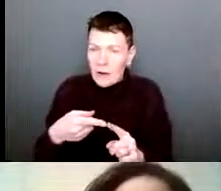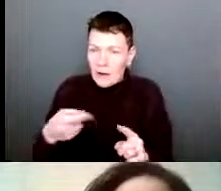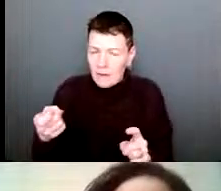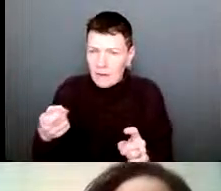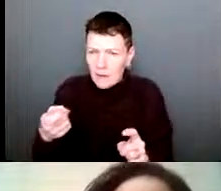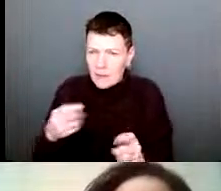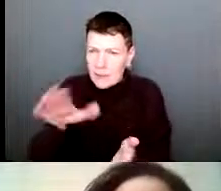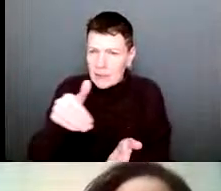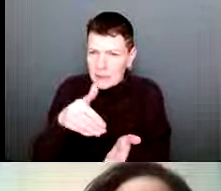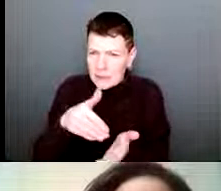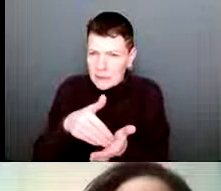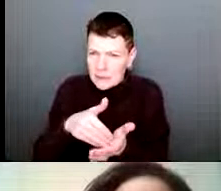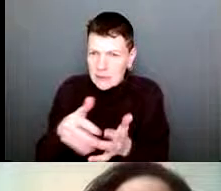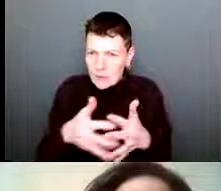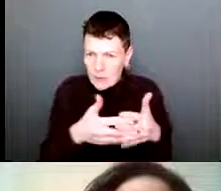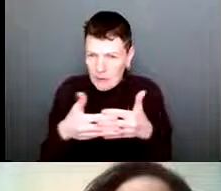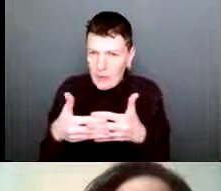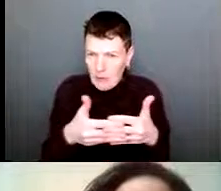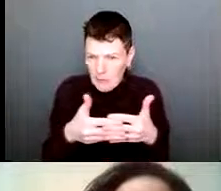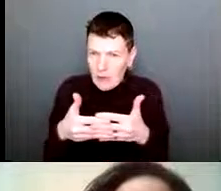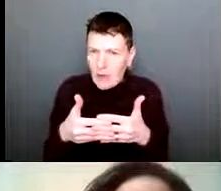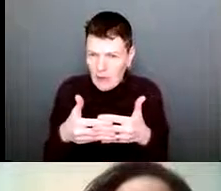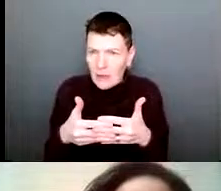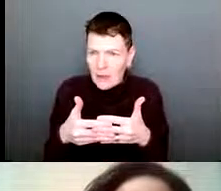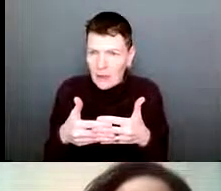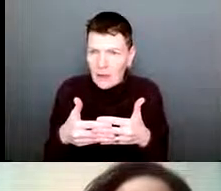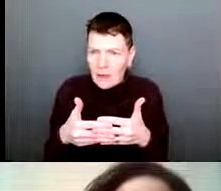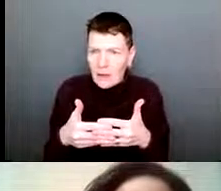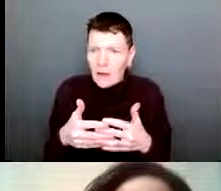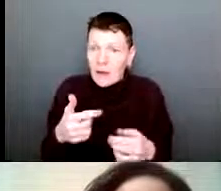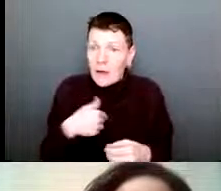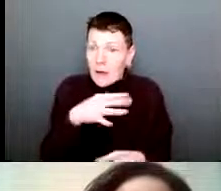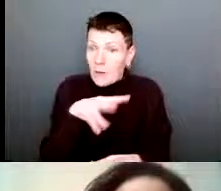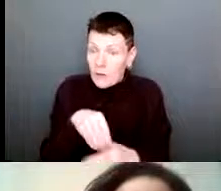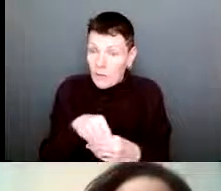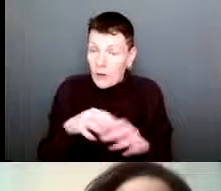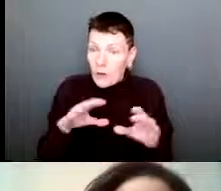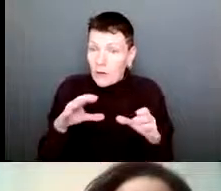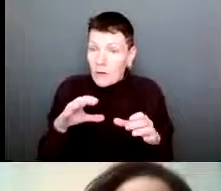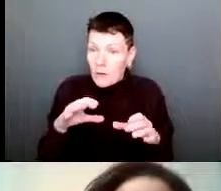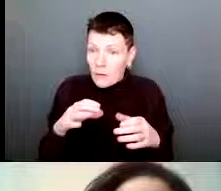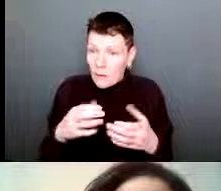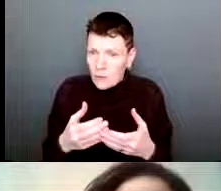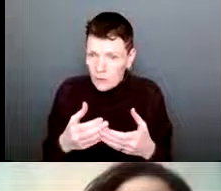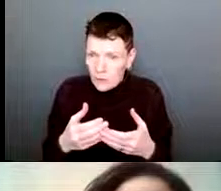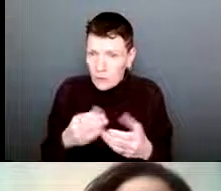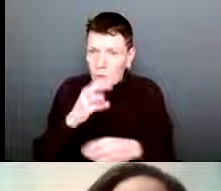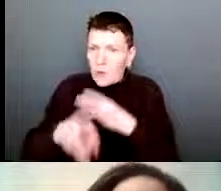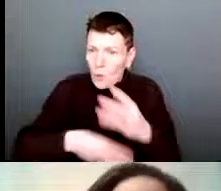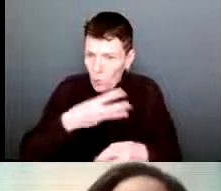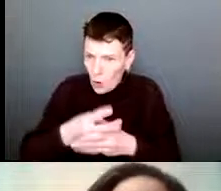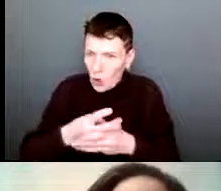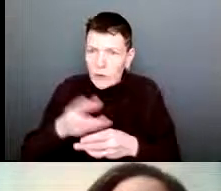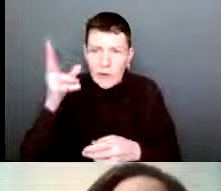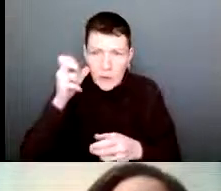Central America, and I'm part, as Ruth said, of the World Hearing Forum. This is a